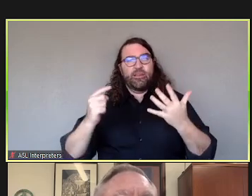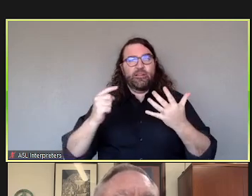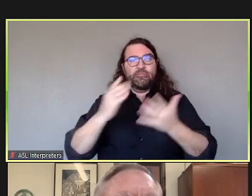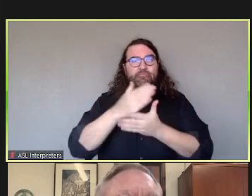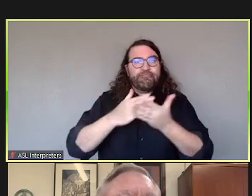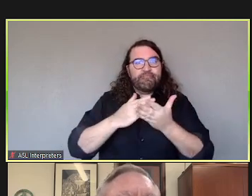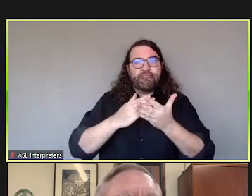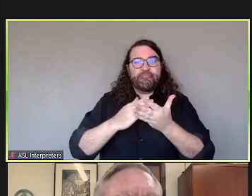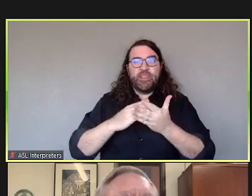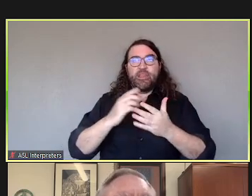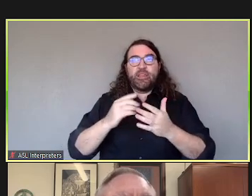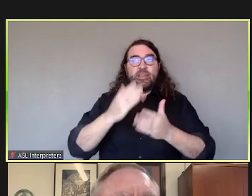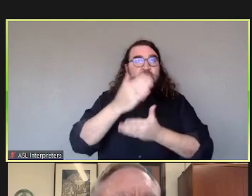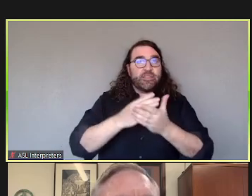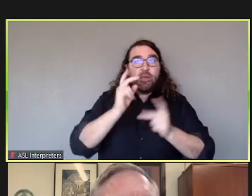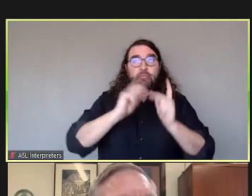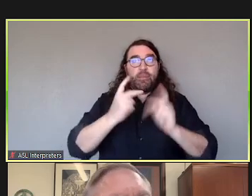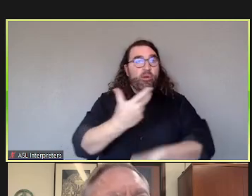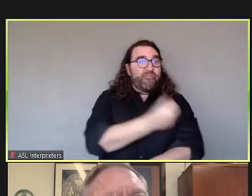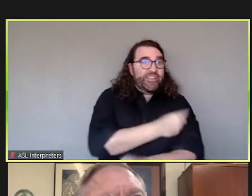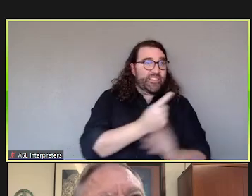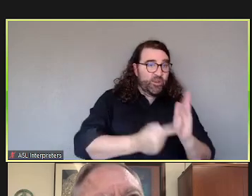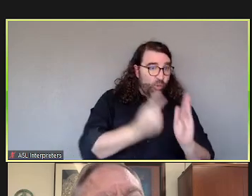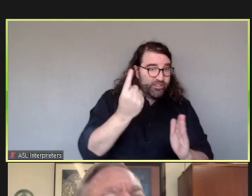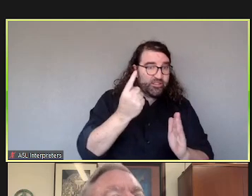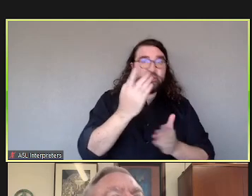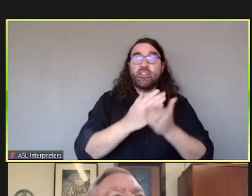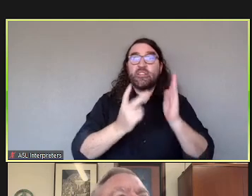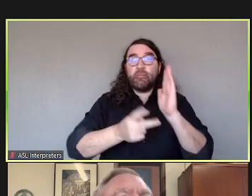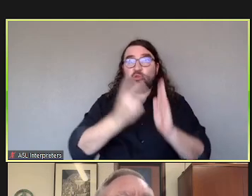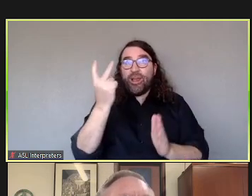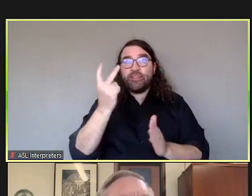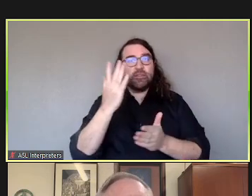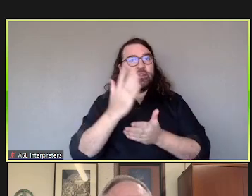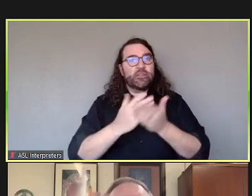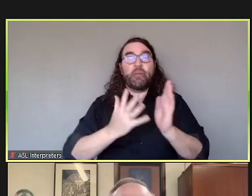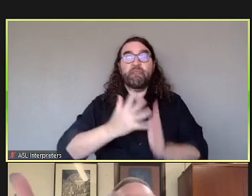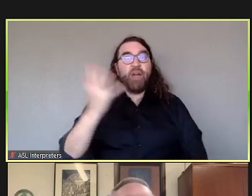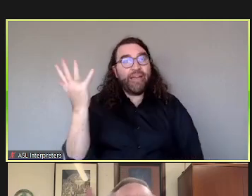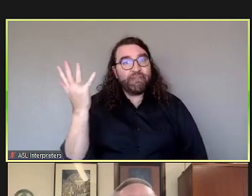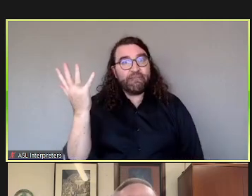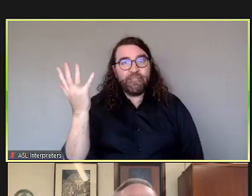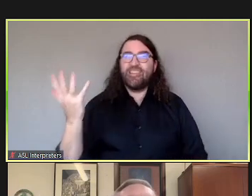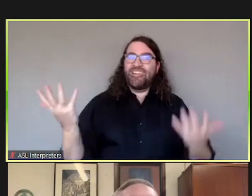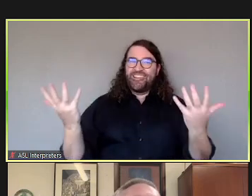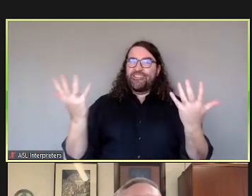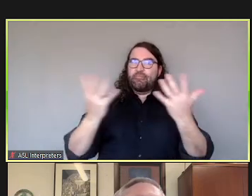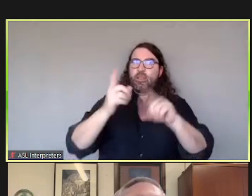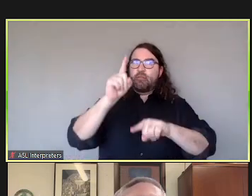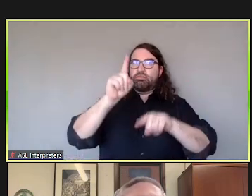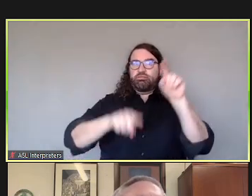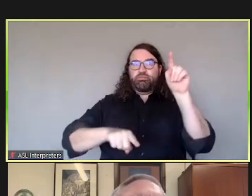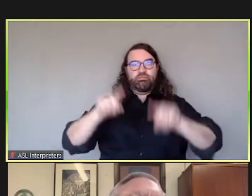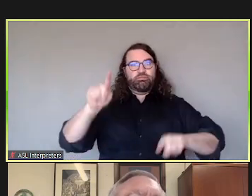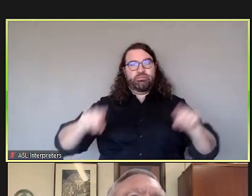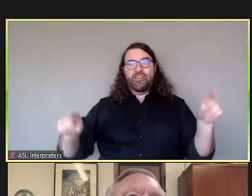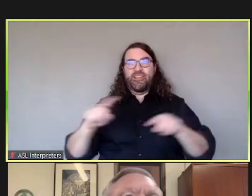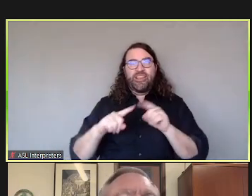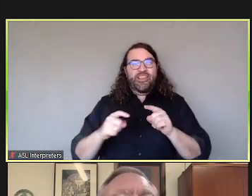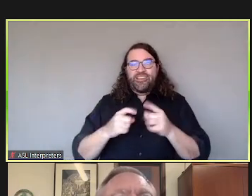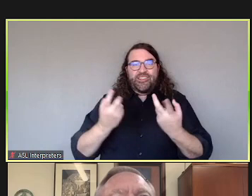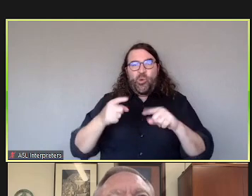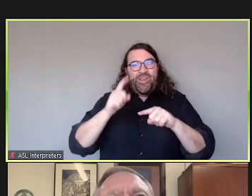1 shot, 2 shots, 3 shots, 4 shots. There are people with 5 shots. And there's so many variables now that the correlations have just